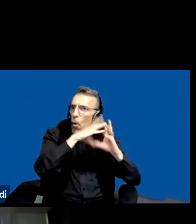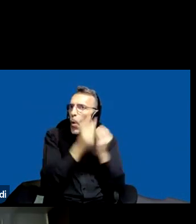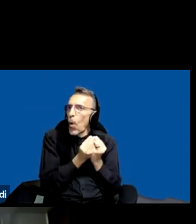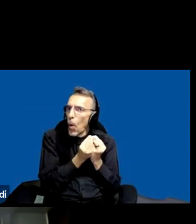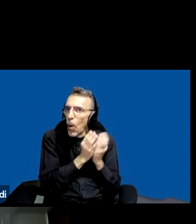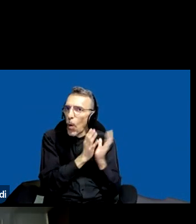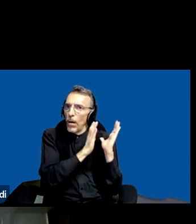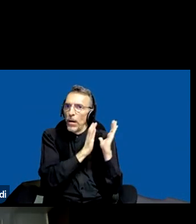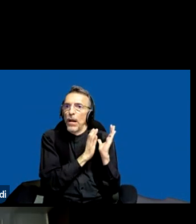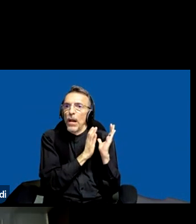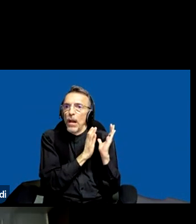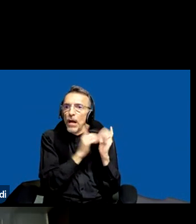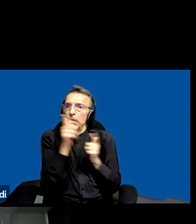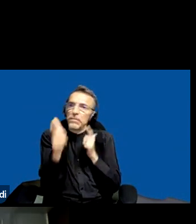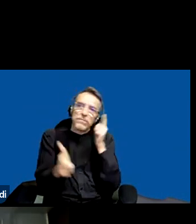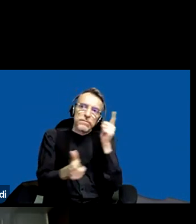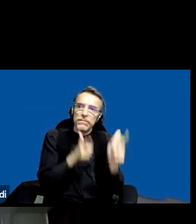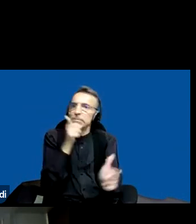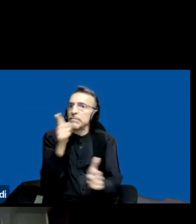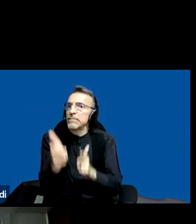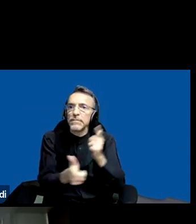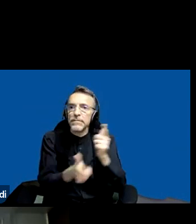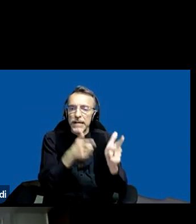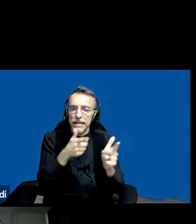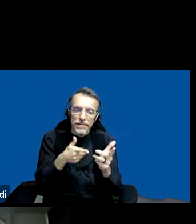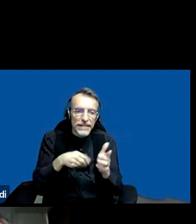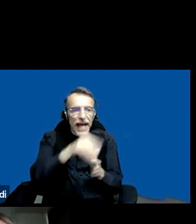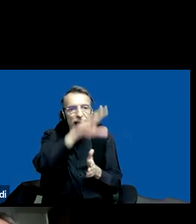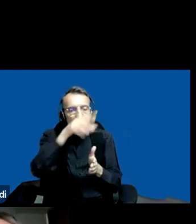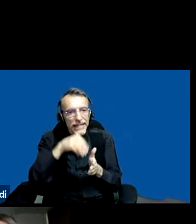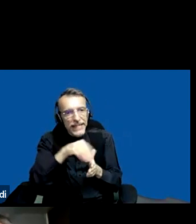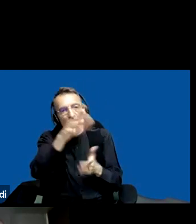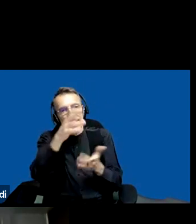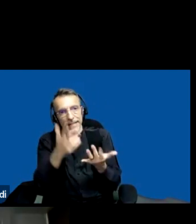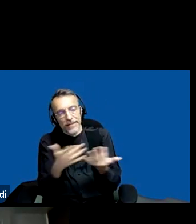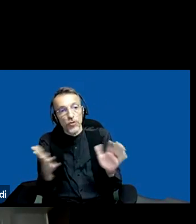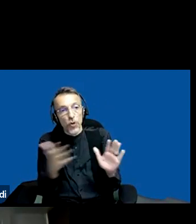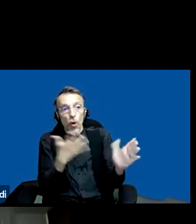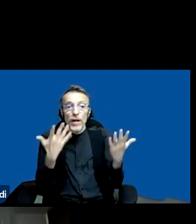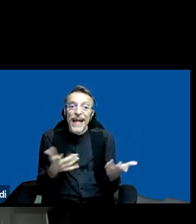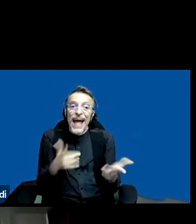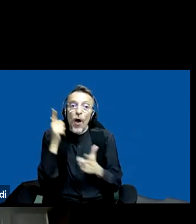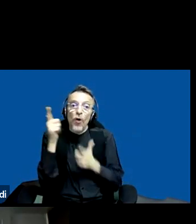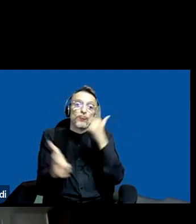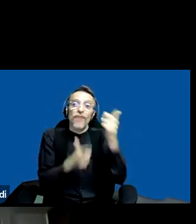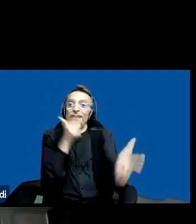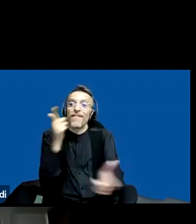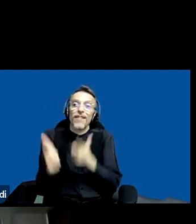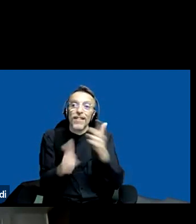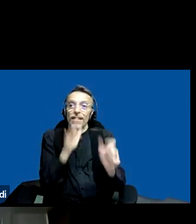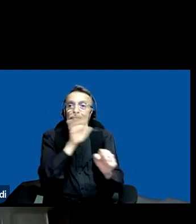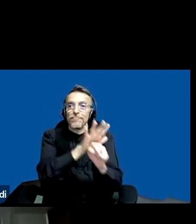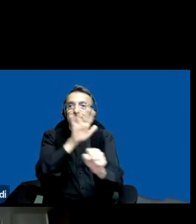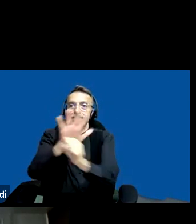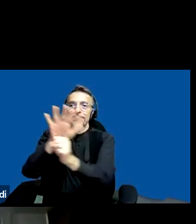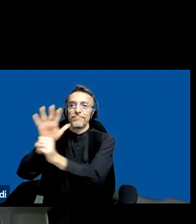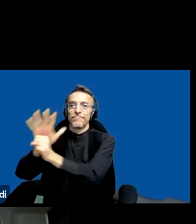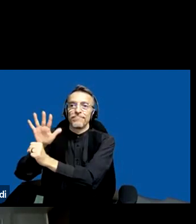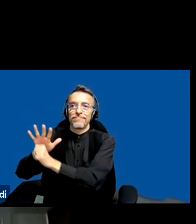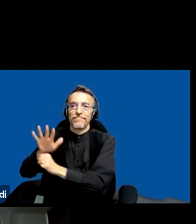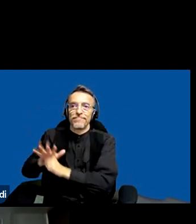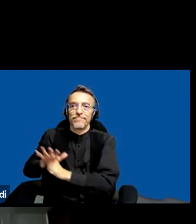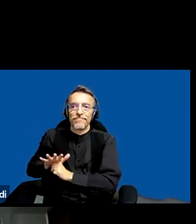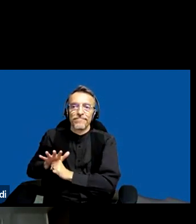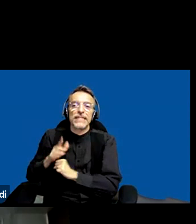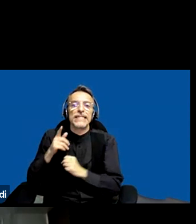I think that, you know, maybe these travel restrictions start to make